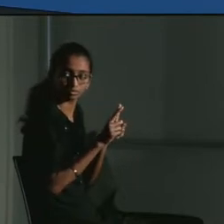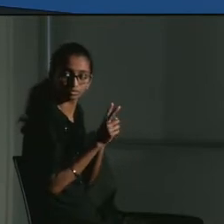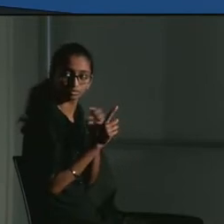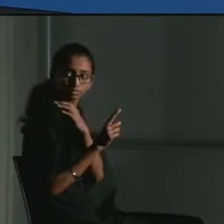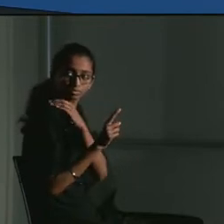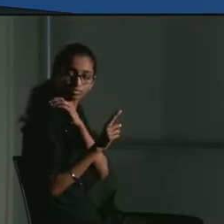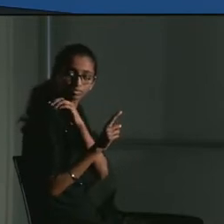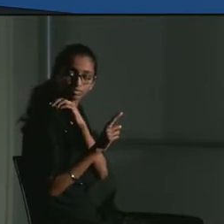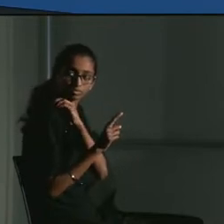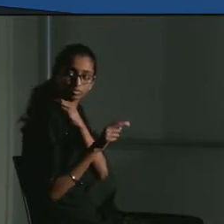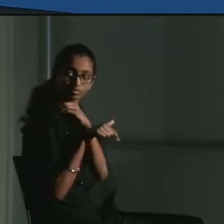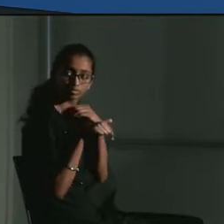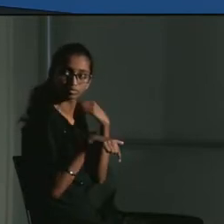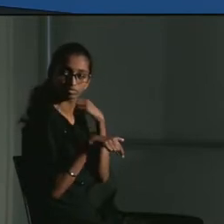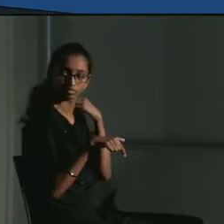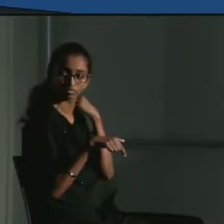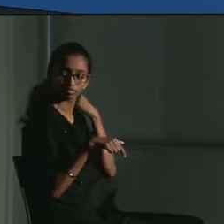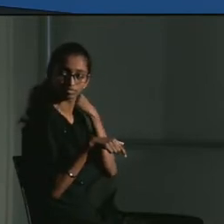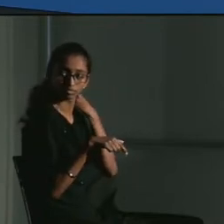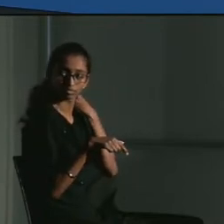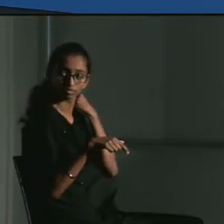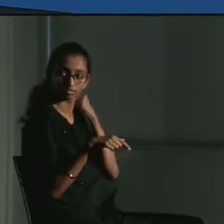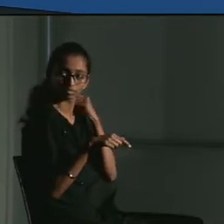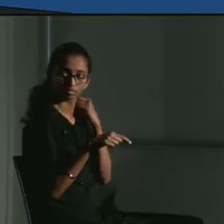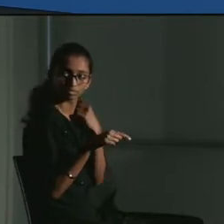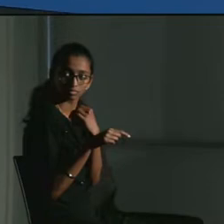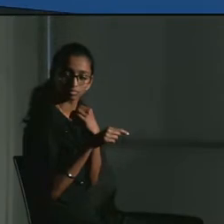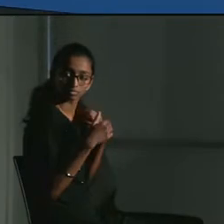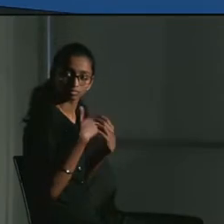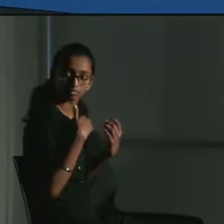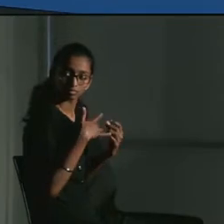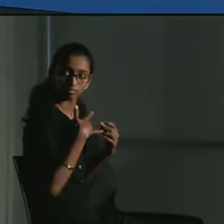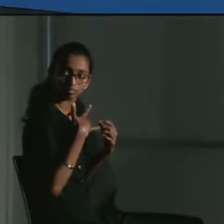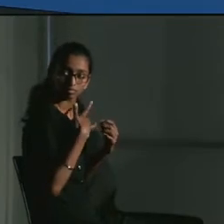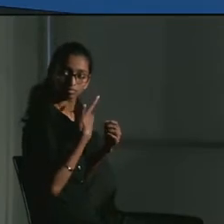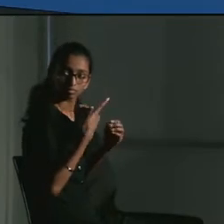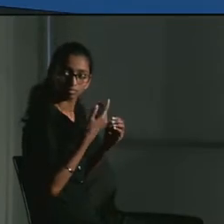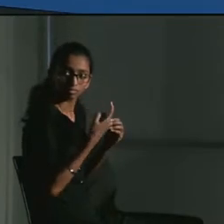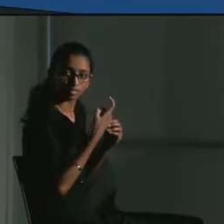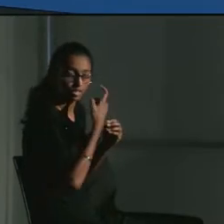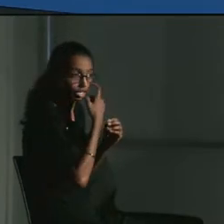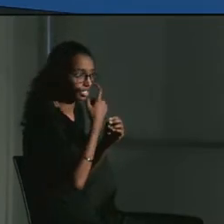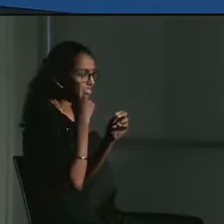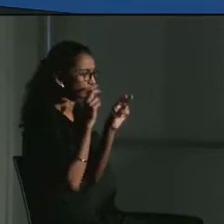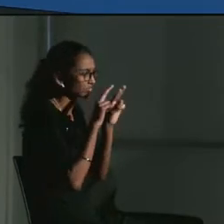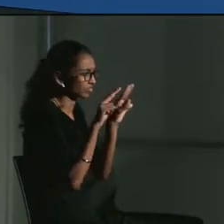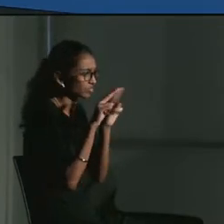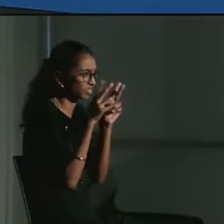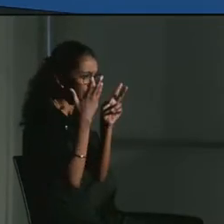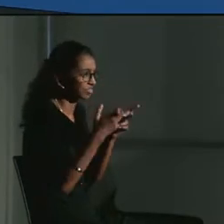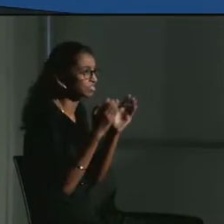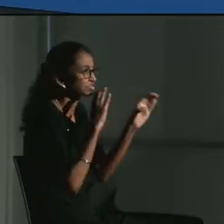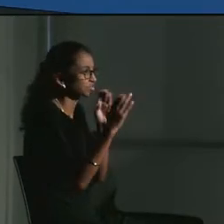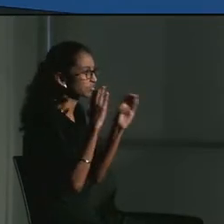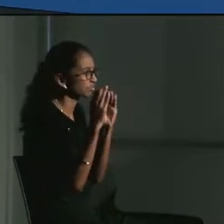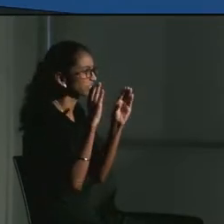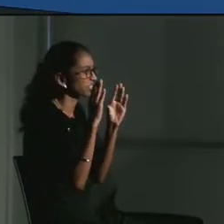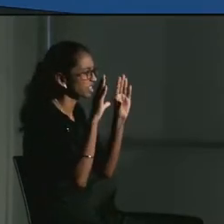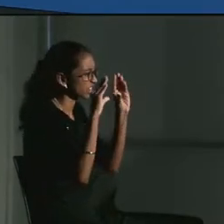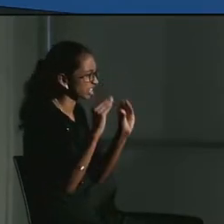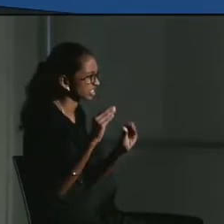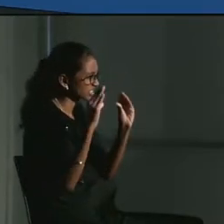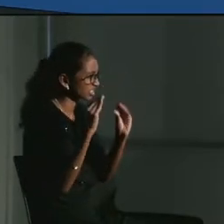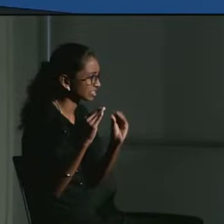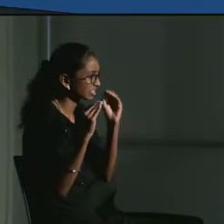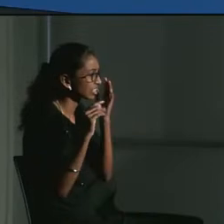and I shared this project, and again, there was a deep resonance. I saw a lot of eyes that were full and less conversation, but it was the start